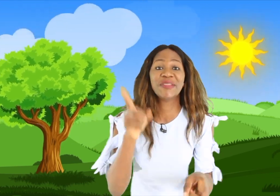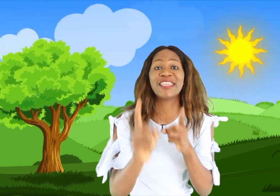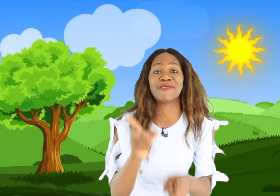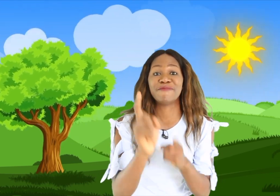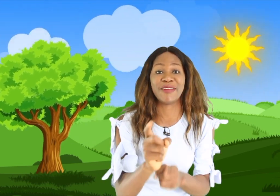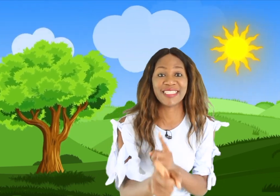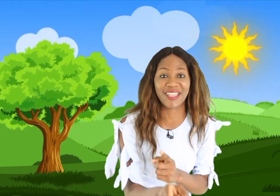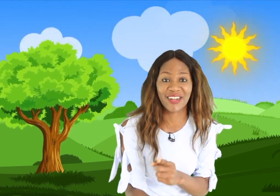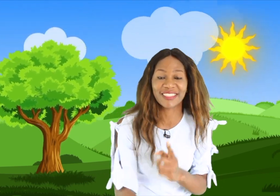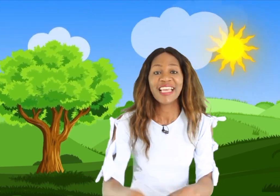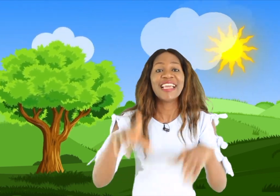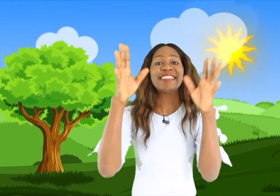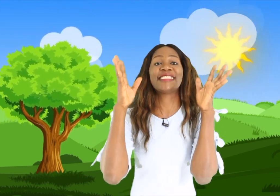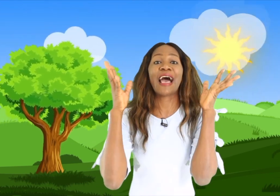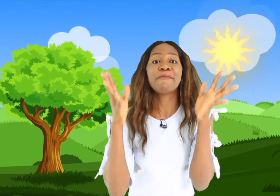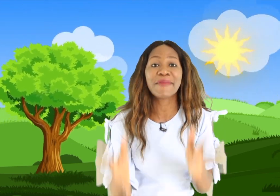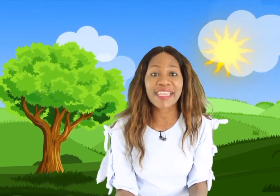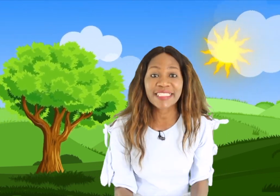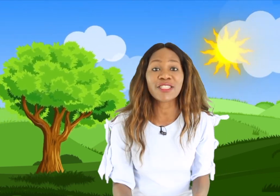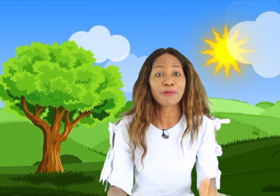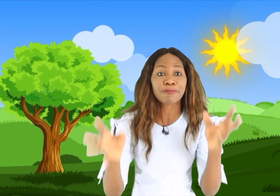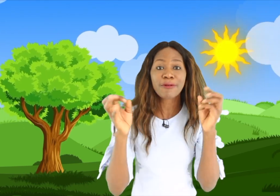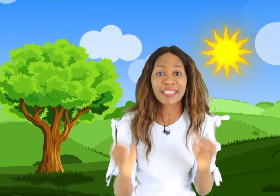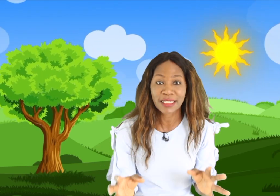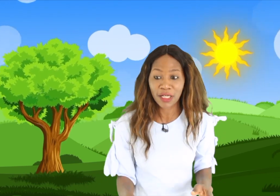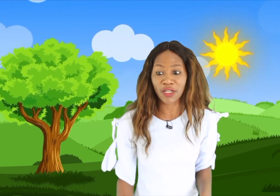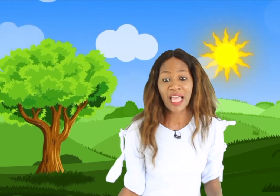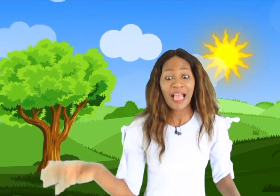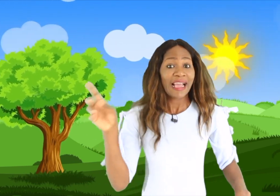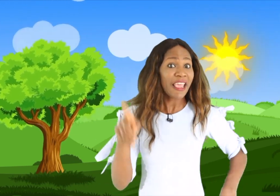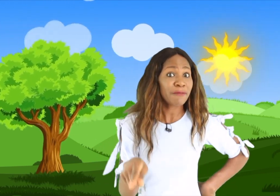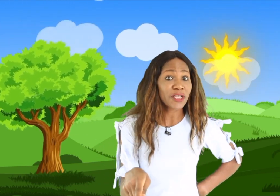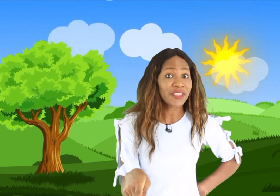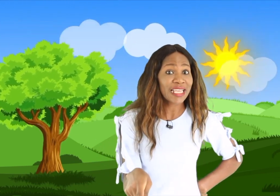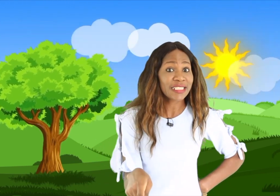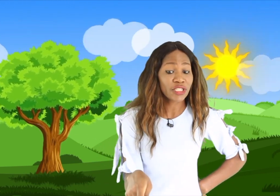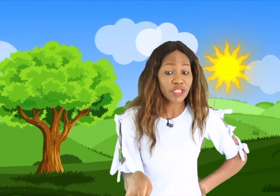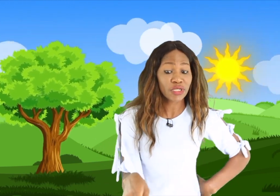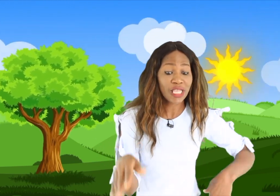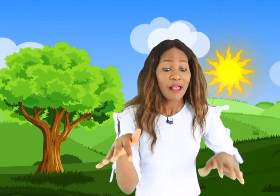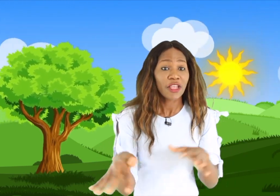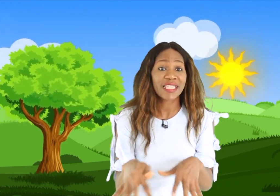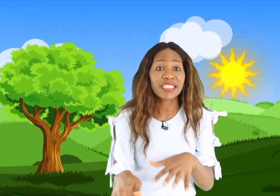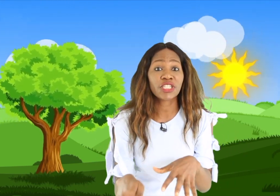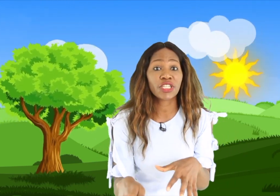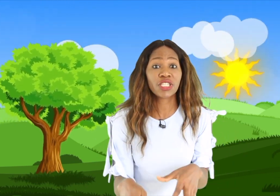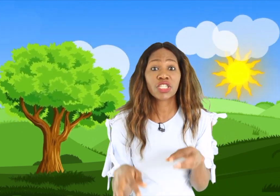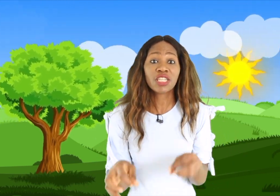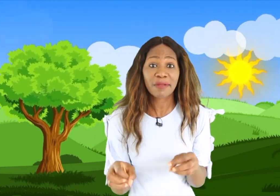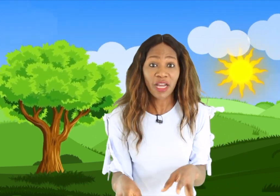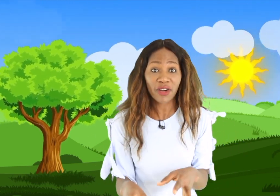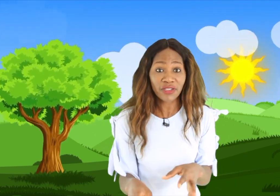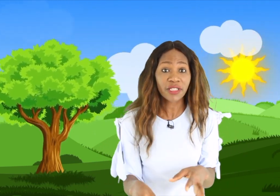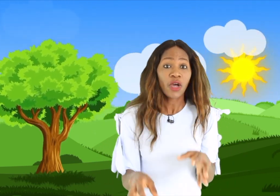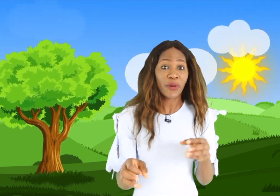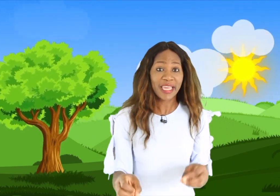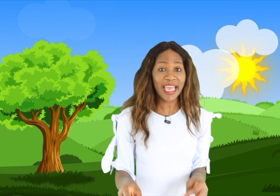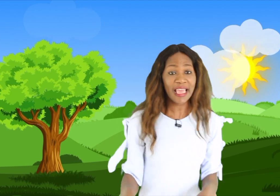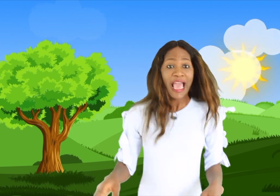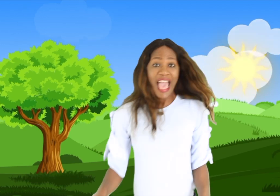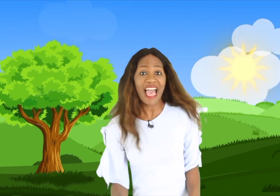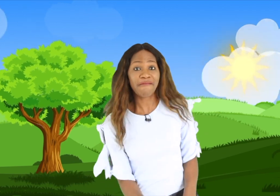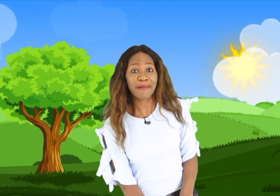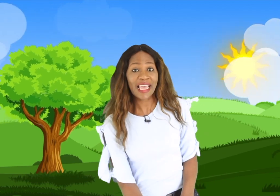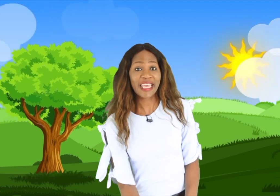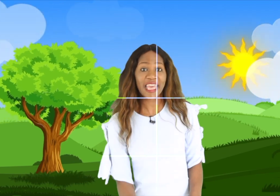because we need to praise God. It is amazing to praise the Lord. Can you put on your dancing shoes? Your dancing shoes should be on,